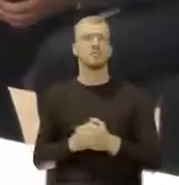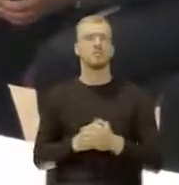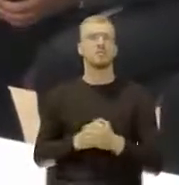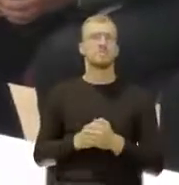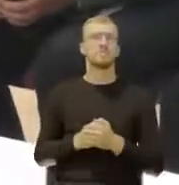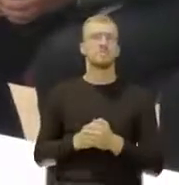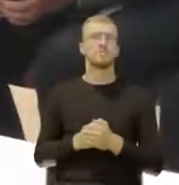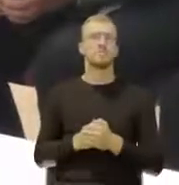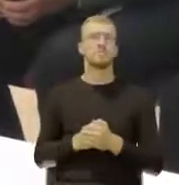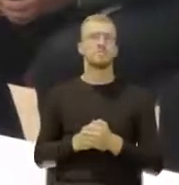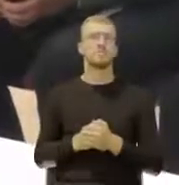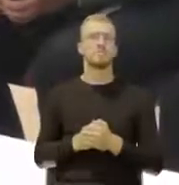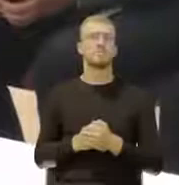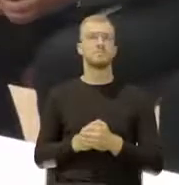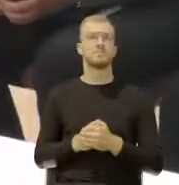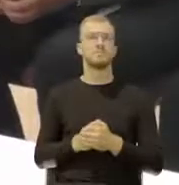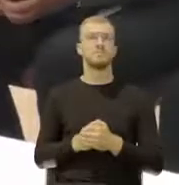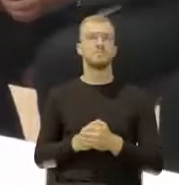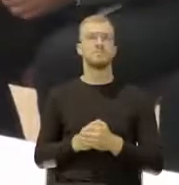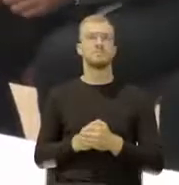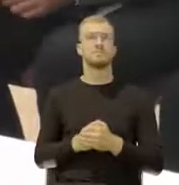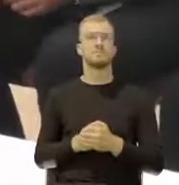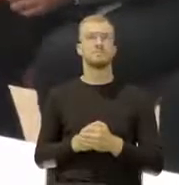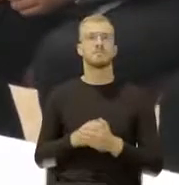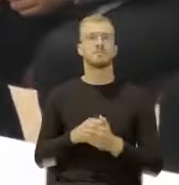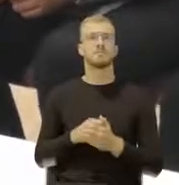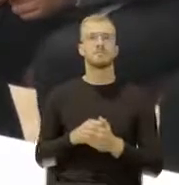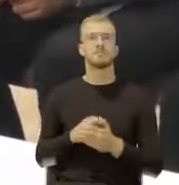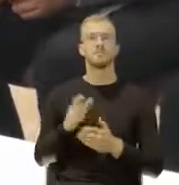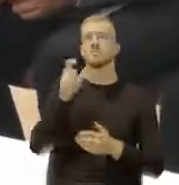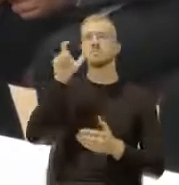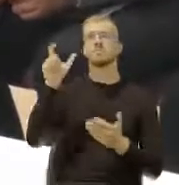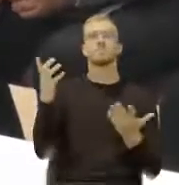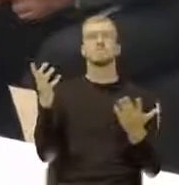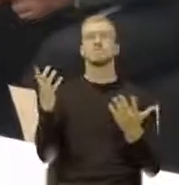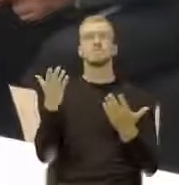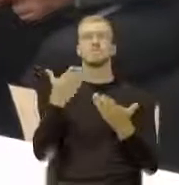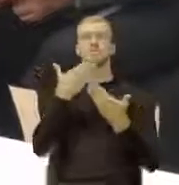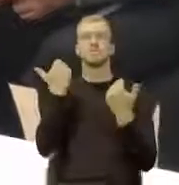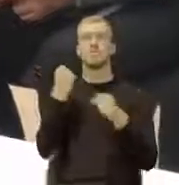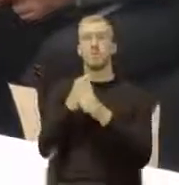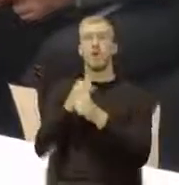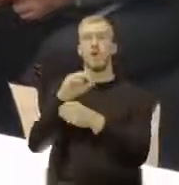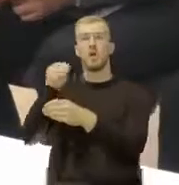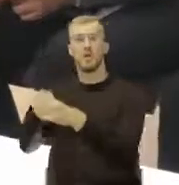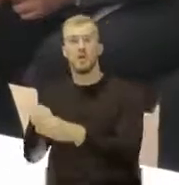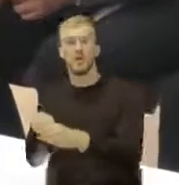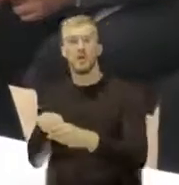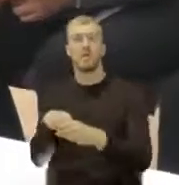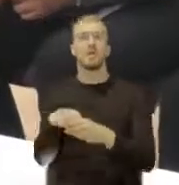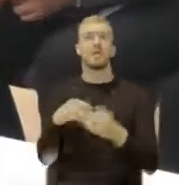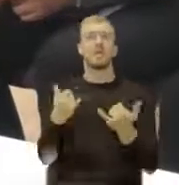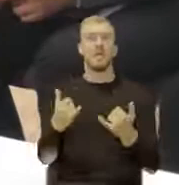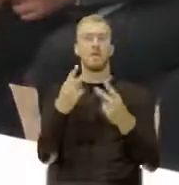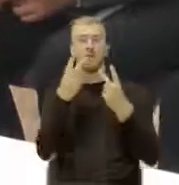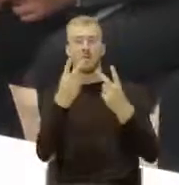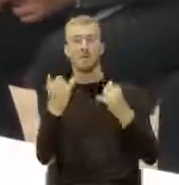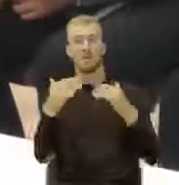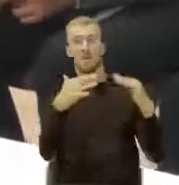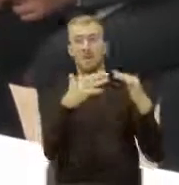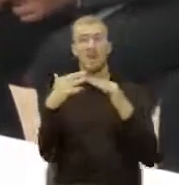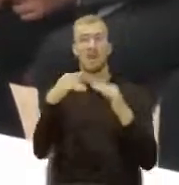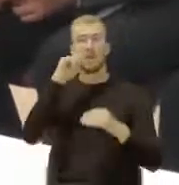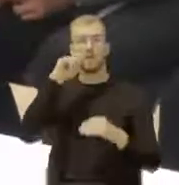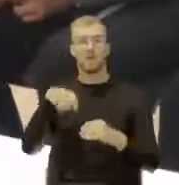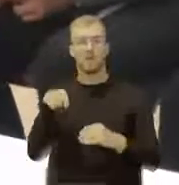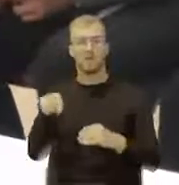Ukraine and with its impact on the energy supply and the energy prices. So we don't have any other choice than ending